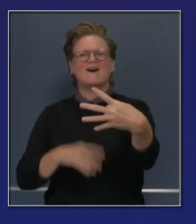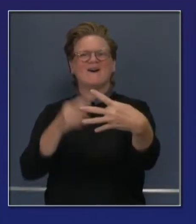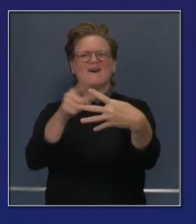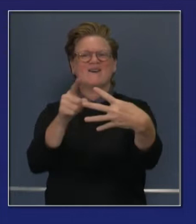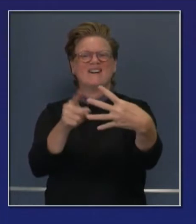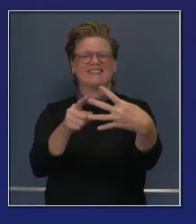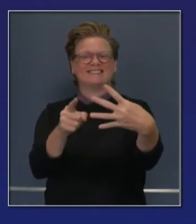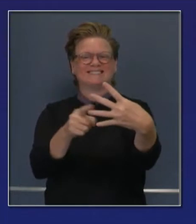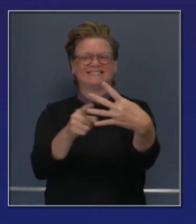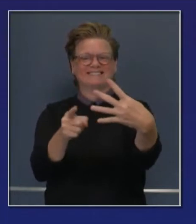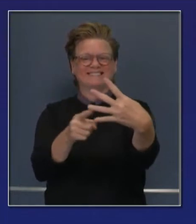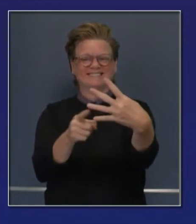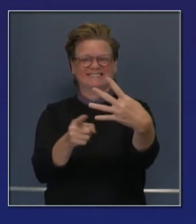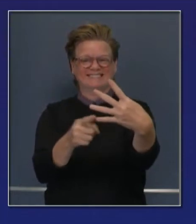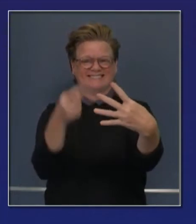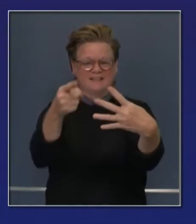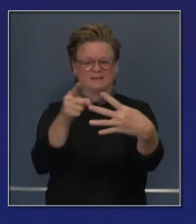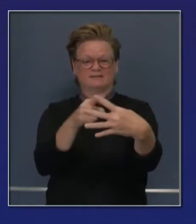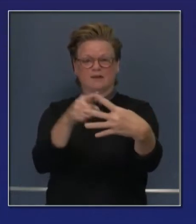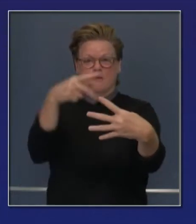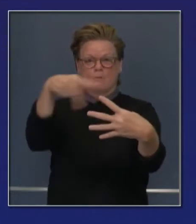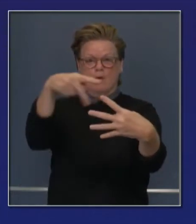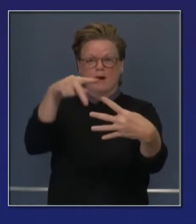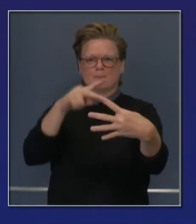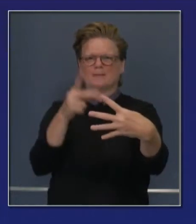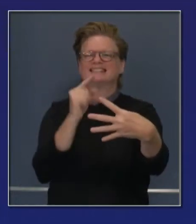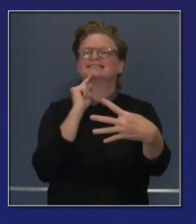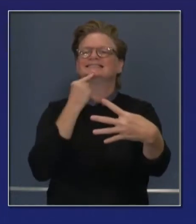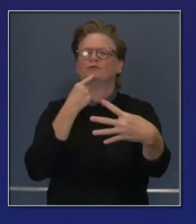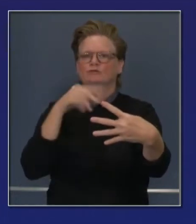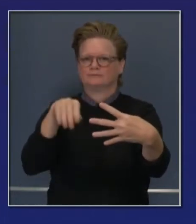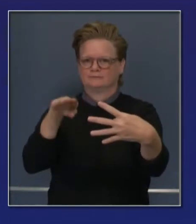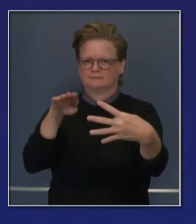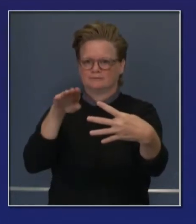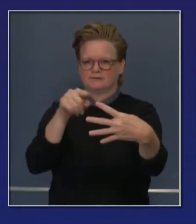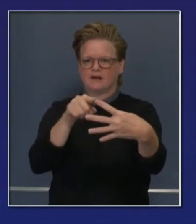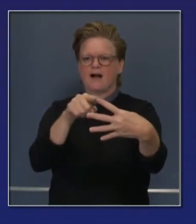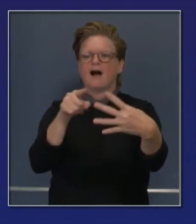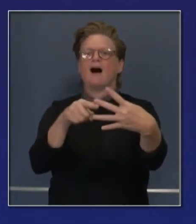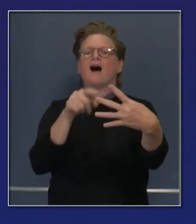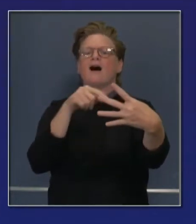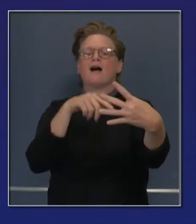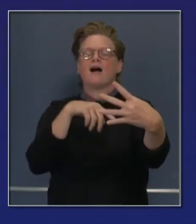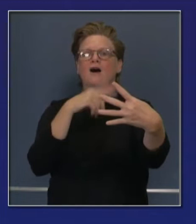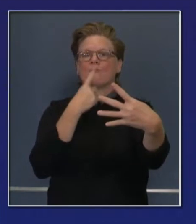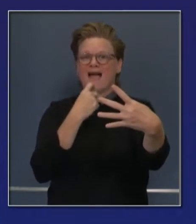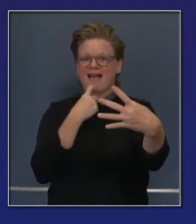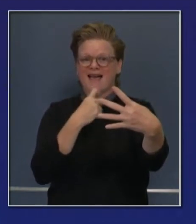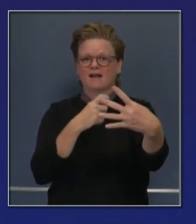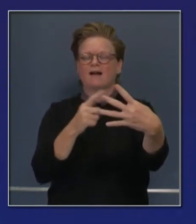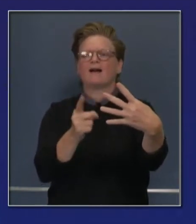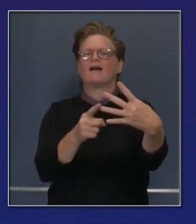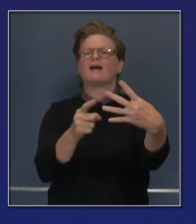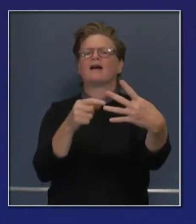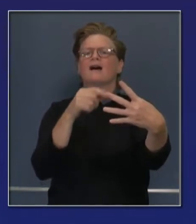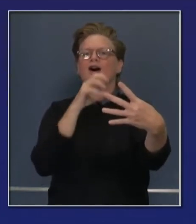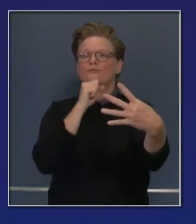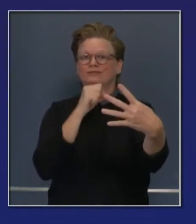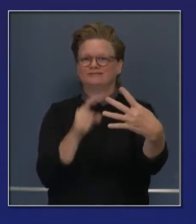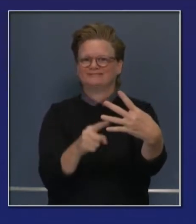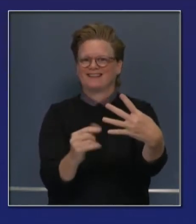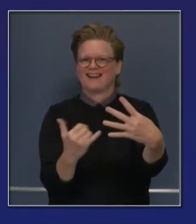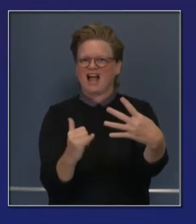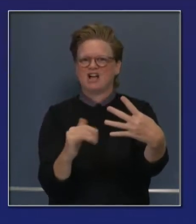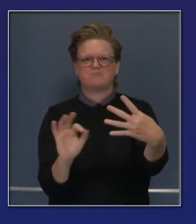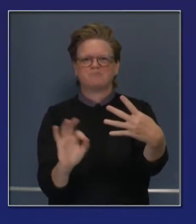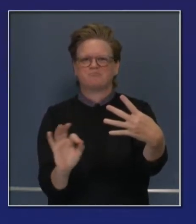purple, red, orange, and yellow. We don't put up green because we don't believe that there is a green light.